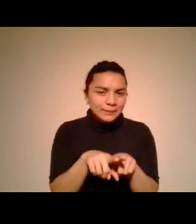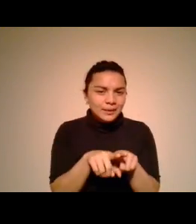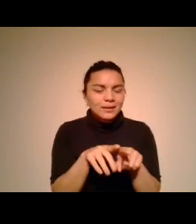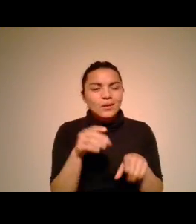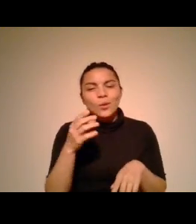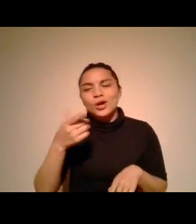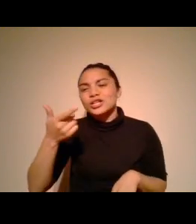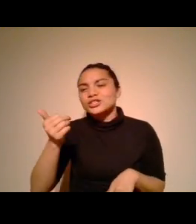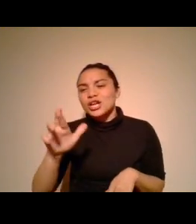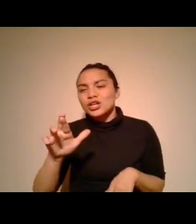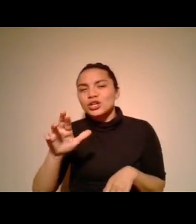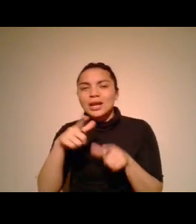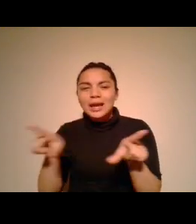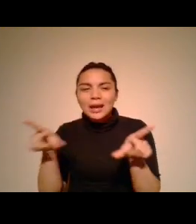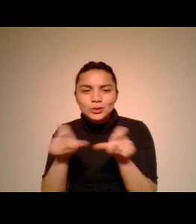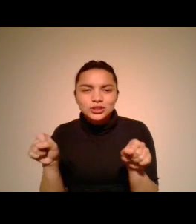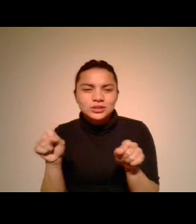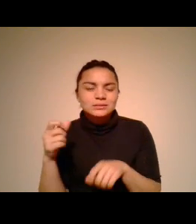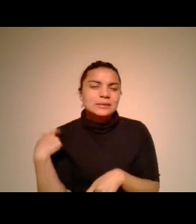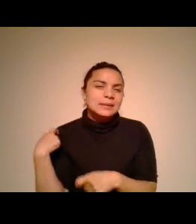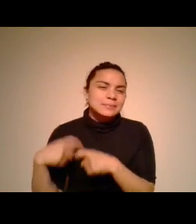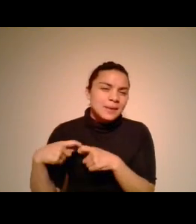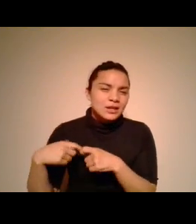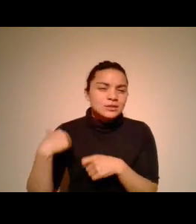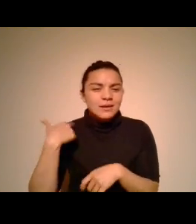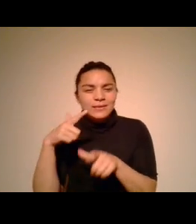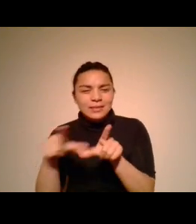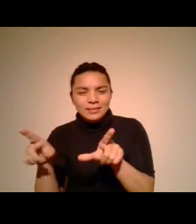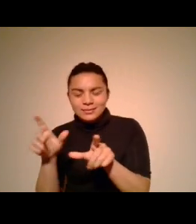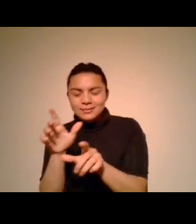of the direction that I'm hoping to go in.